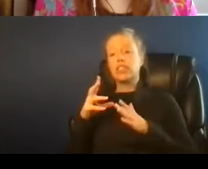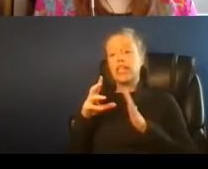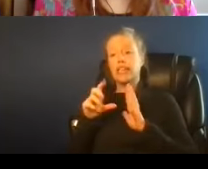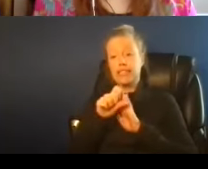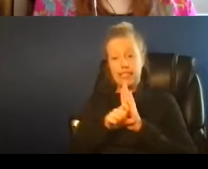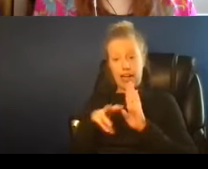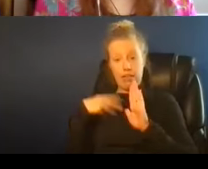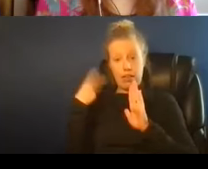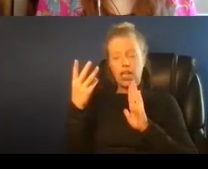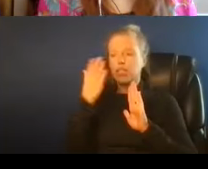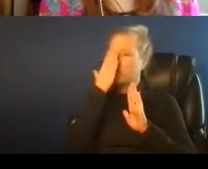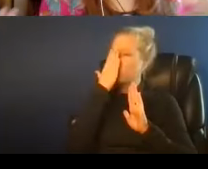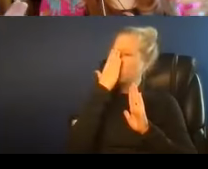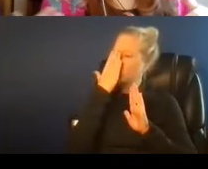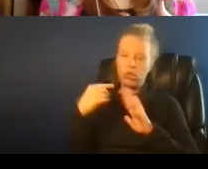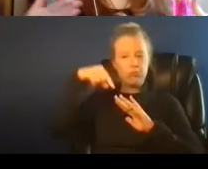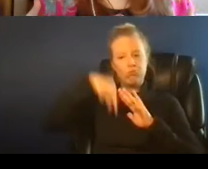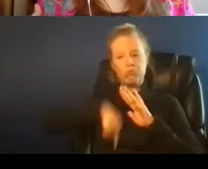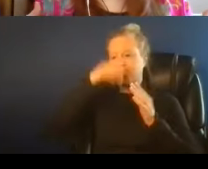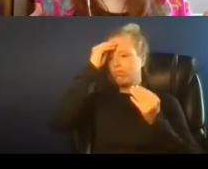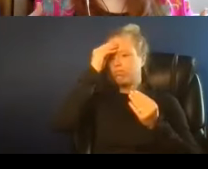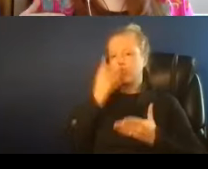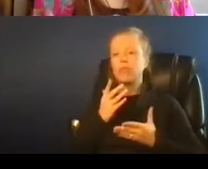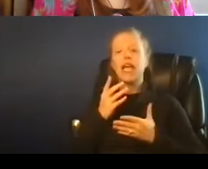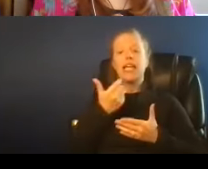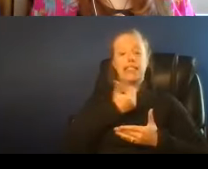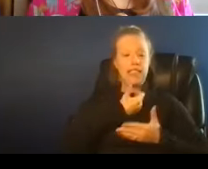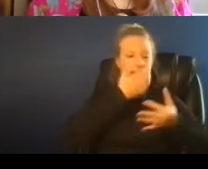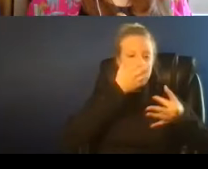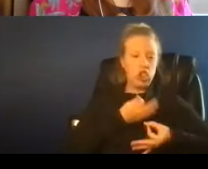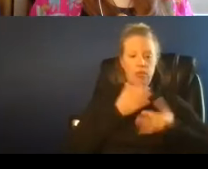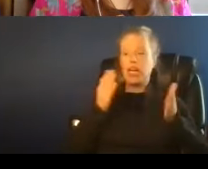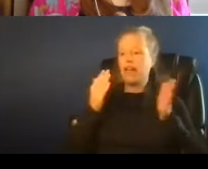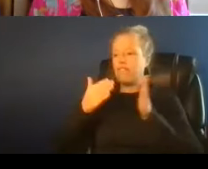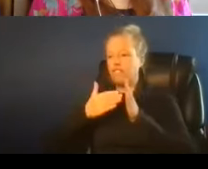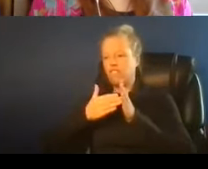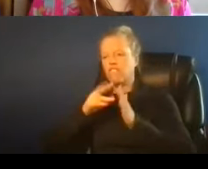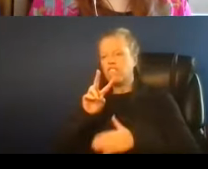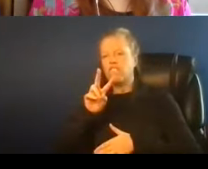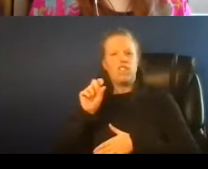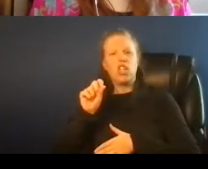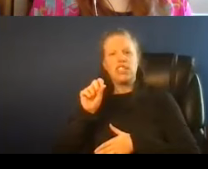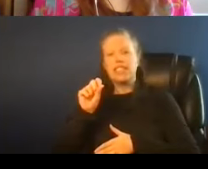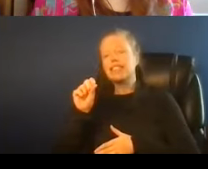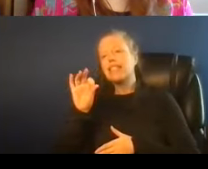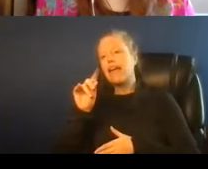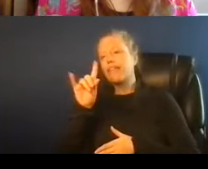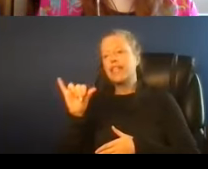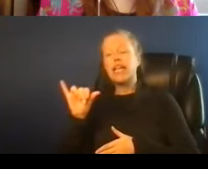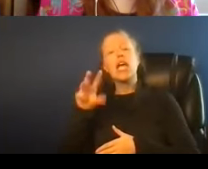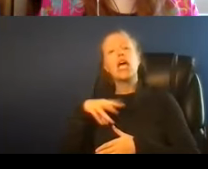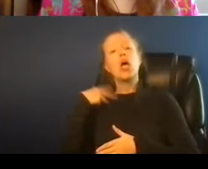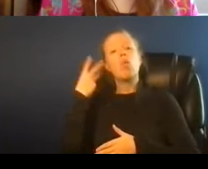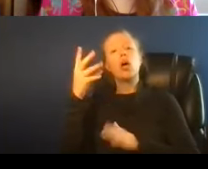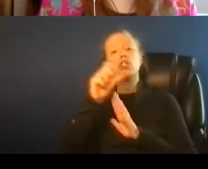great info about self-determination versus safety. And actually, the Washington State Coalition Against